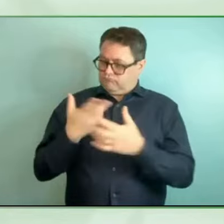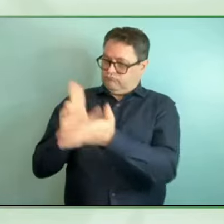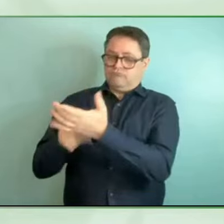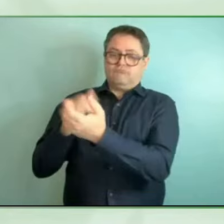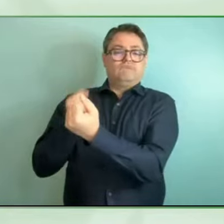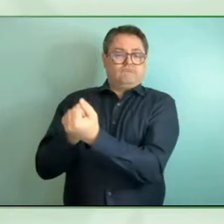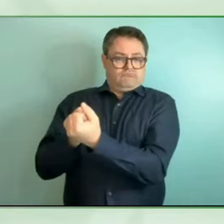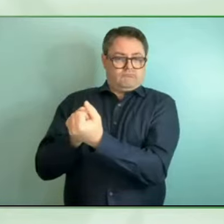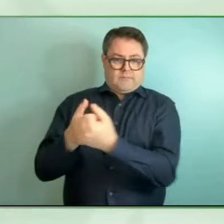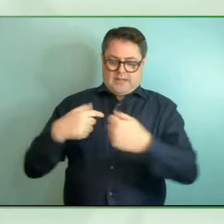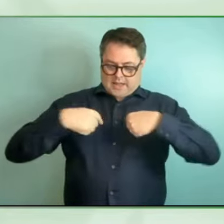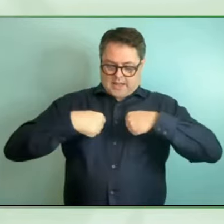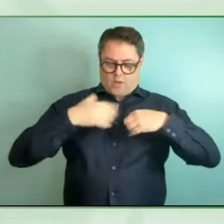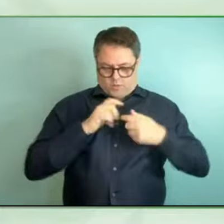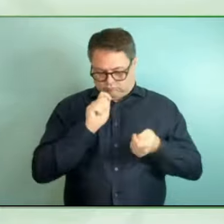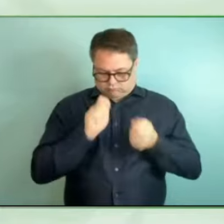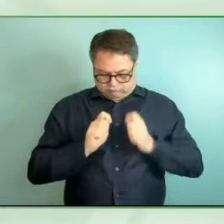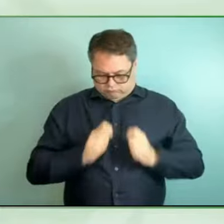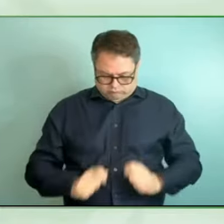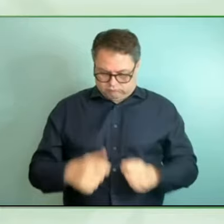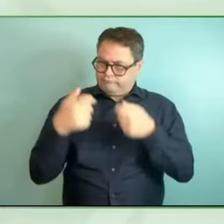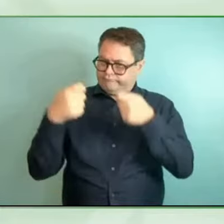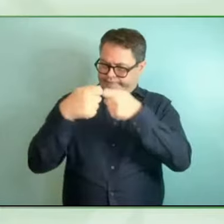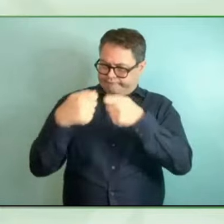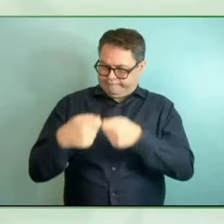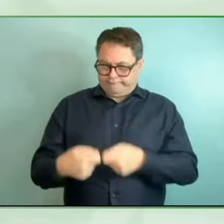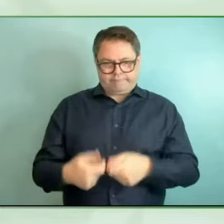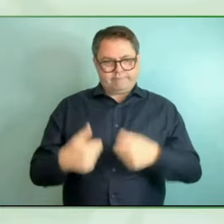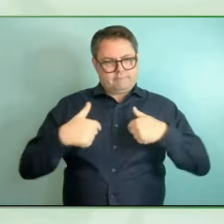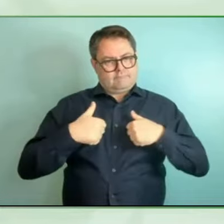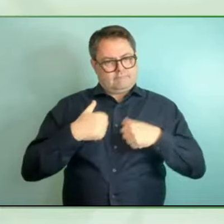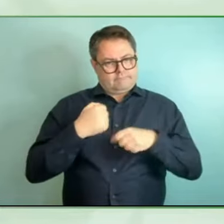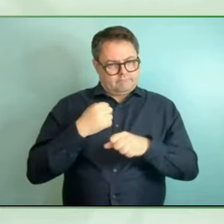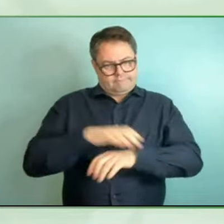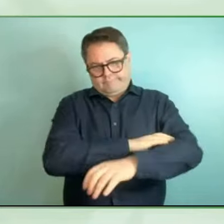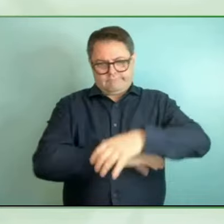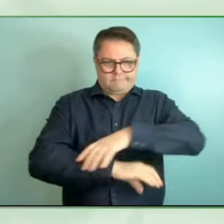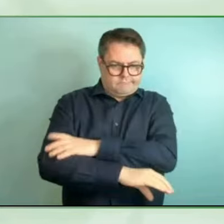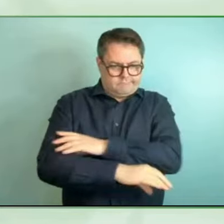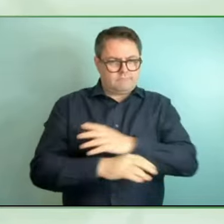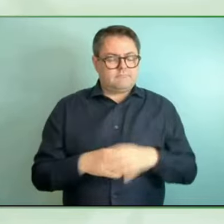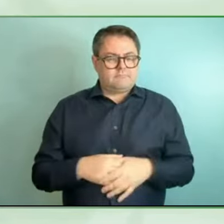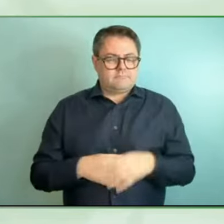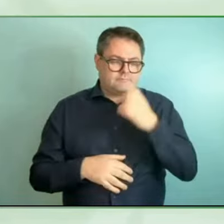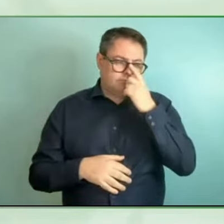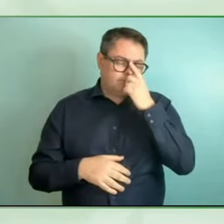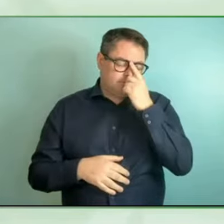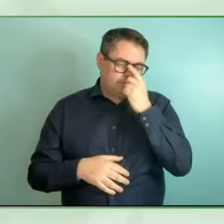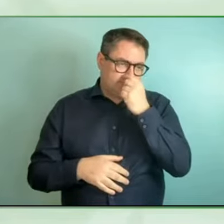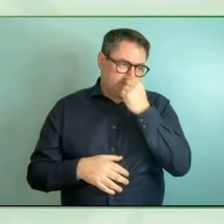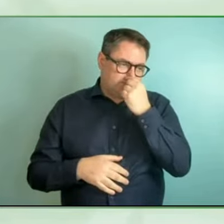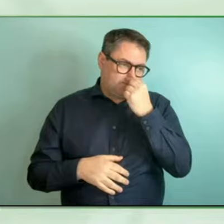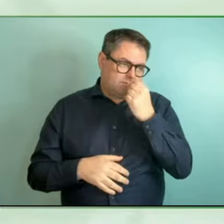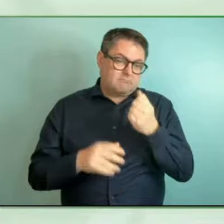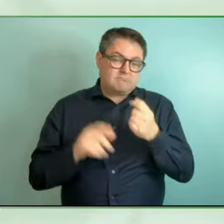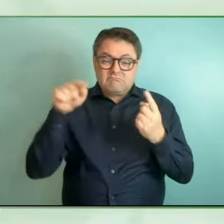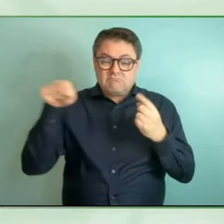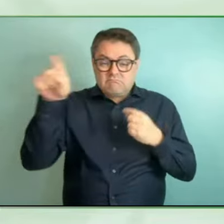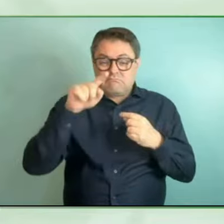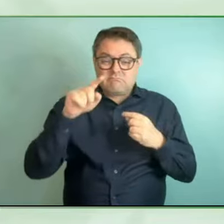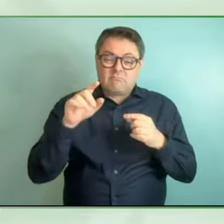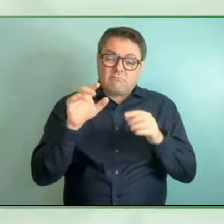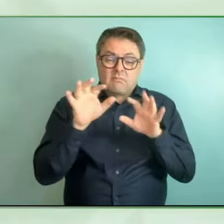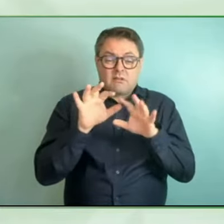integrate for themselves that they need to do this work. But for all others, it's important that people